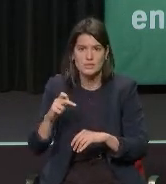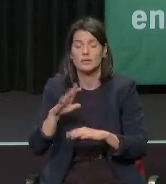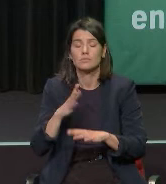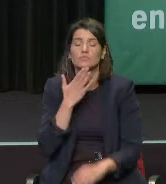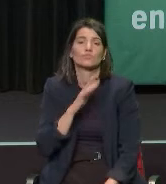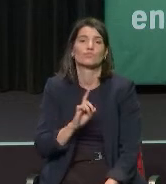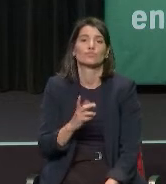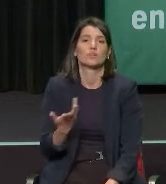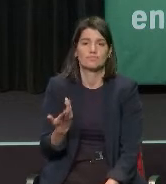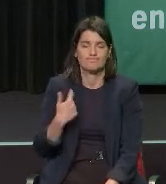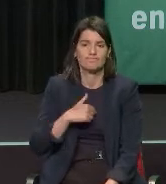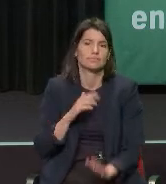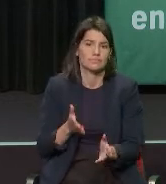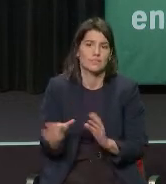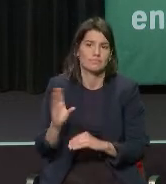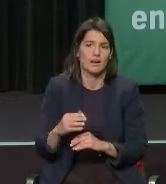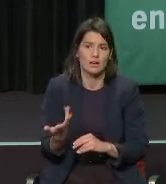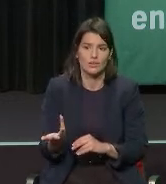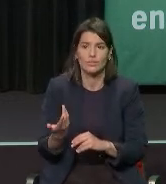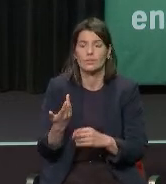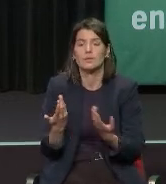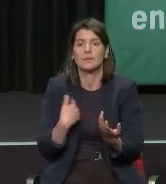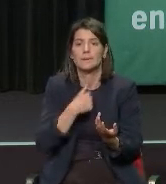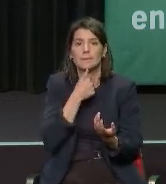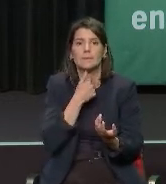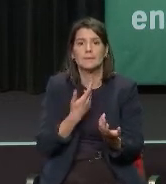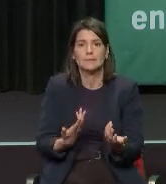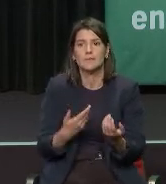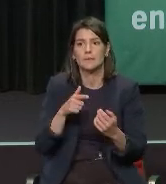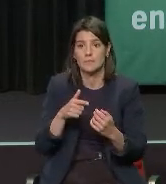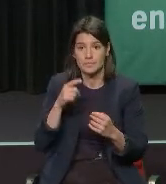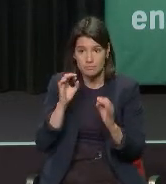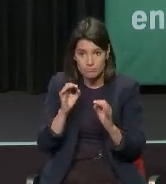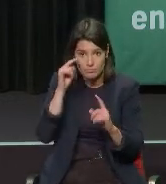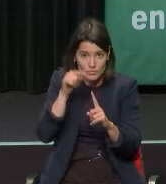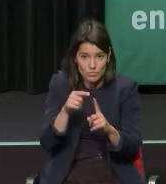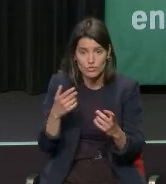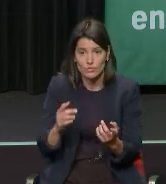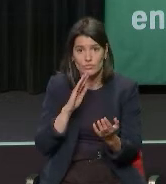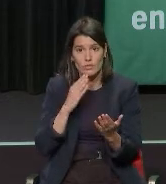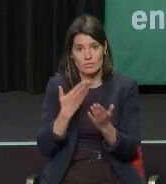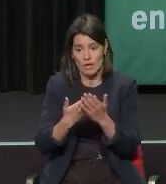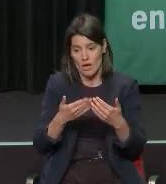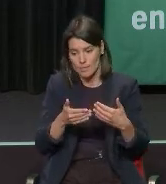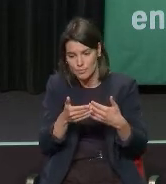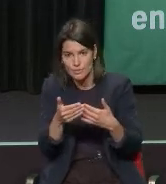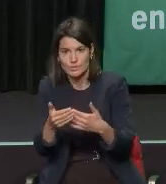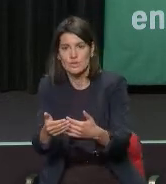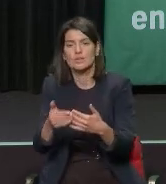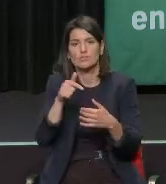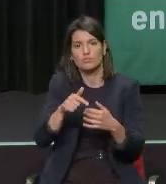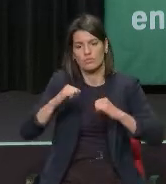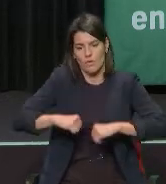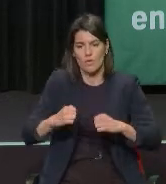enough. We need more than that. So if our objective is to contribute to a process under the Climate Change